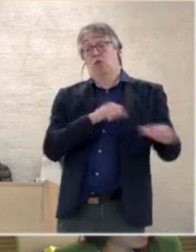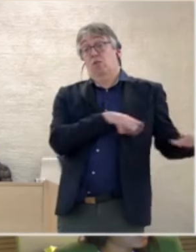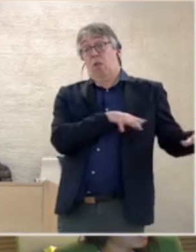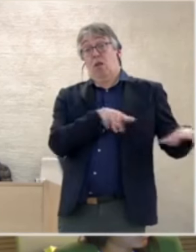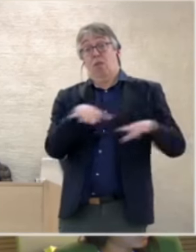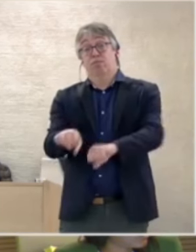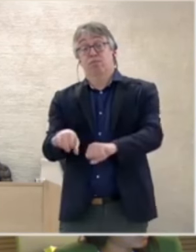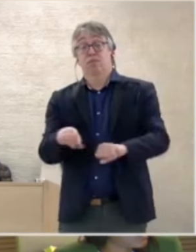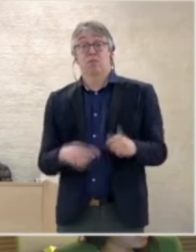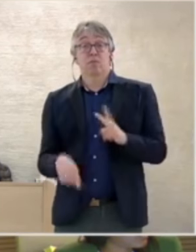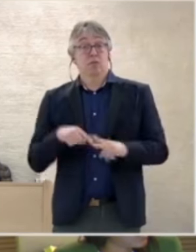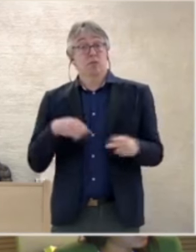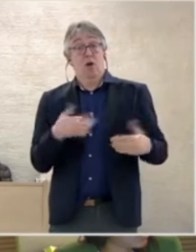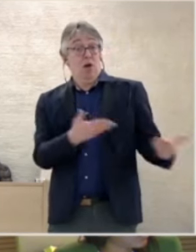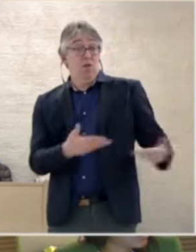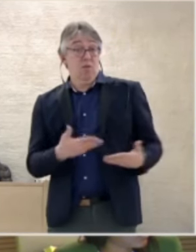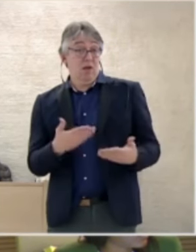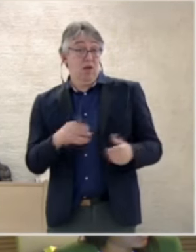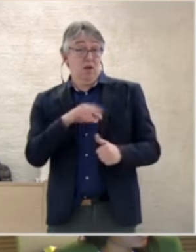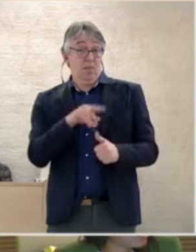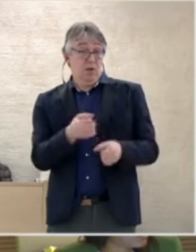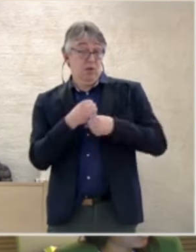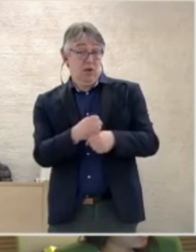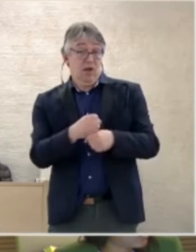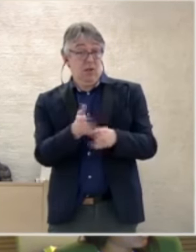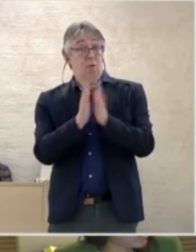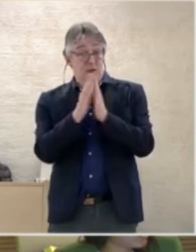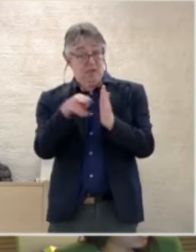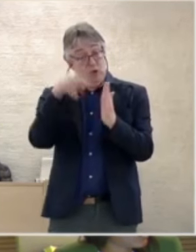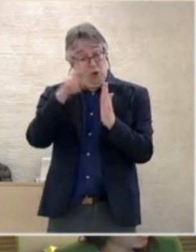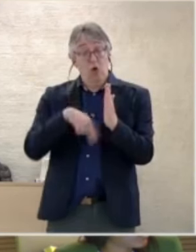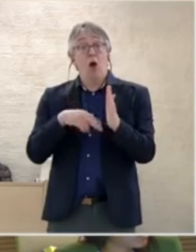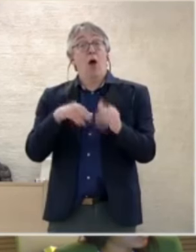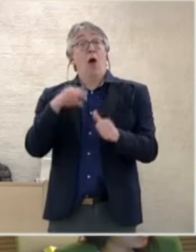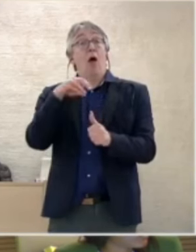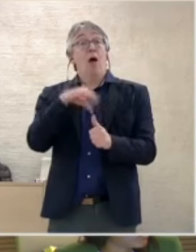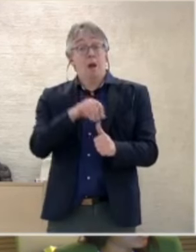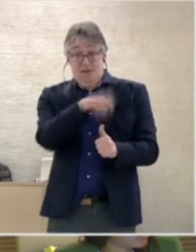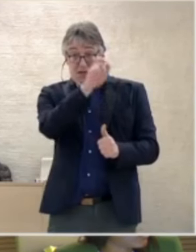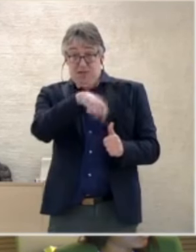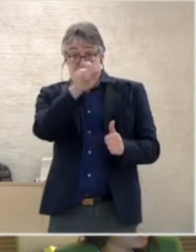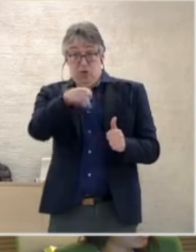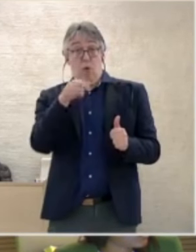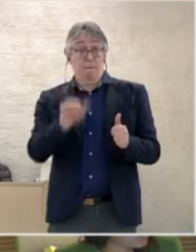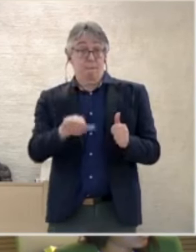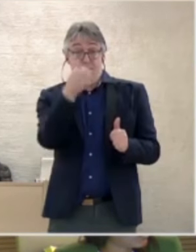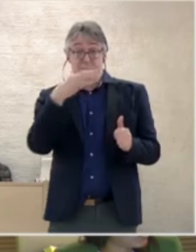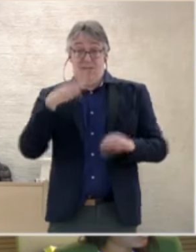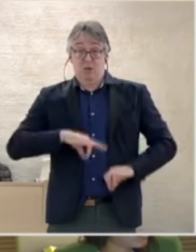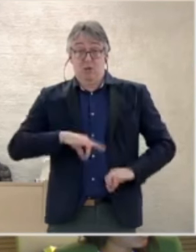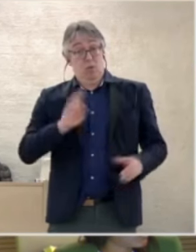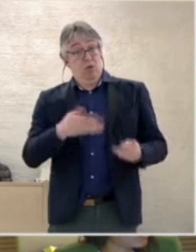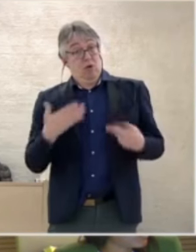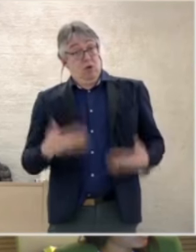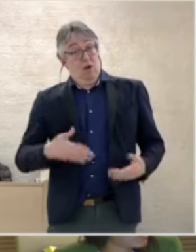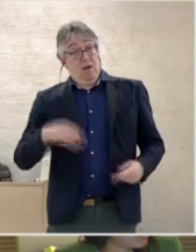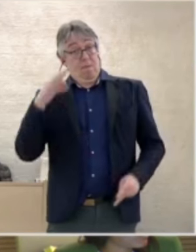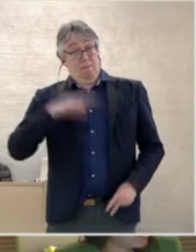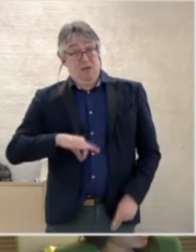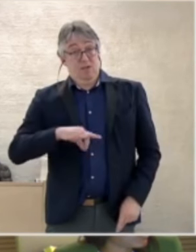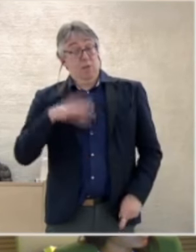would also like to invite Armenian delegate to get acquainted with the interview of Armenia's then Defense Minister and current President Serge